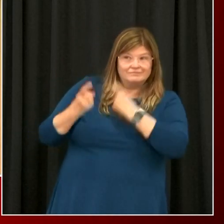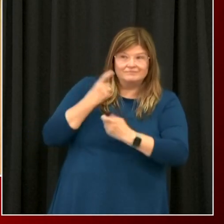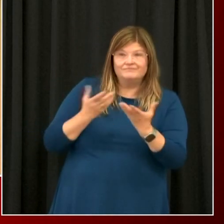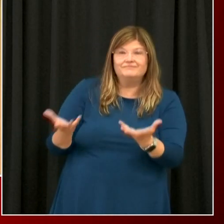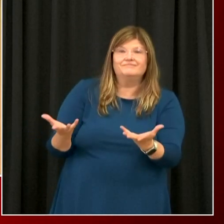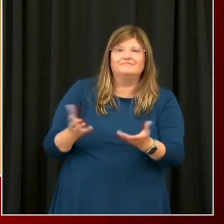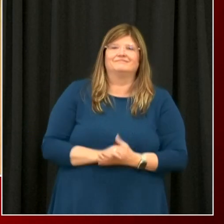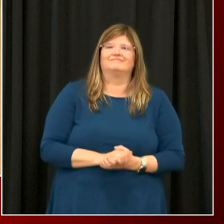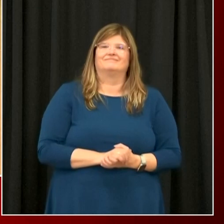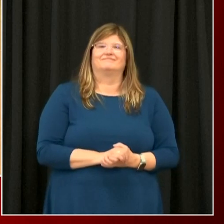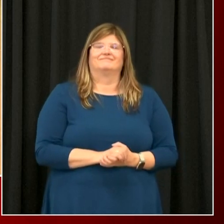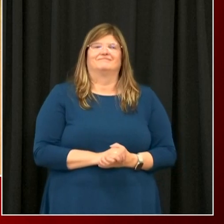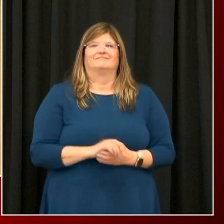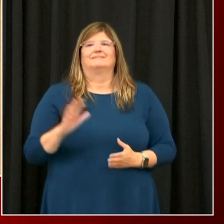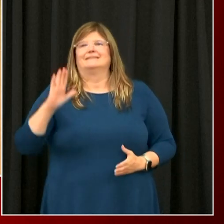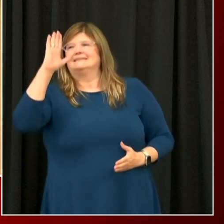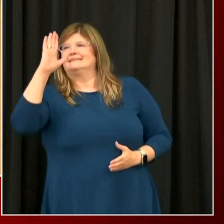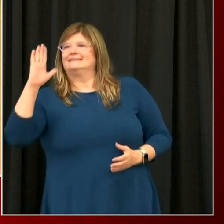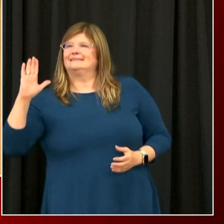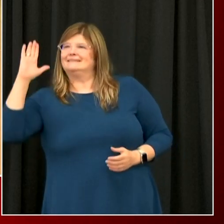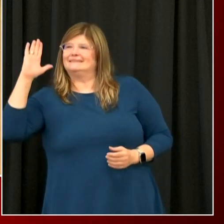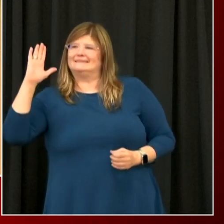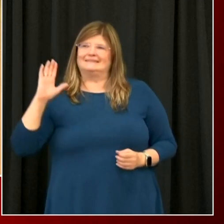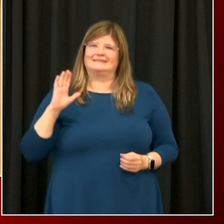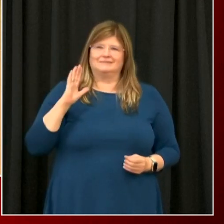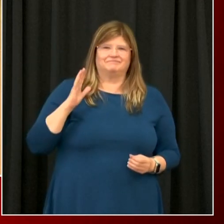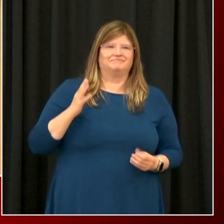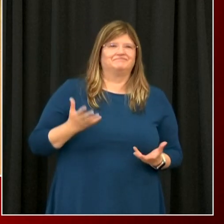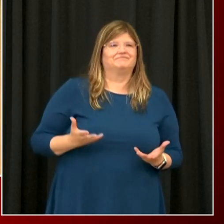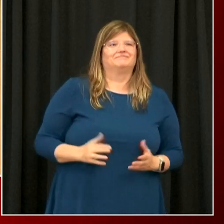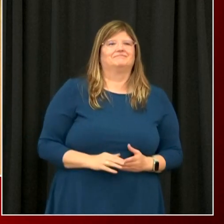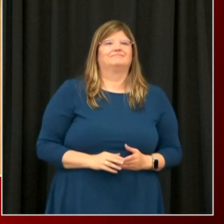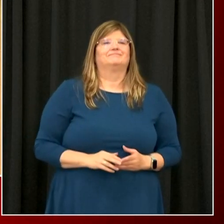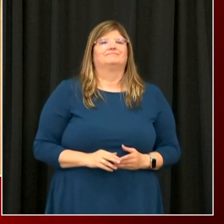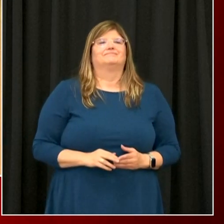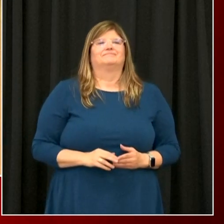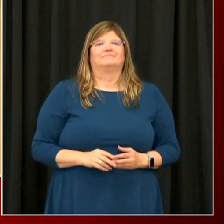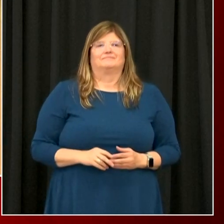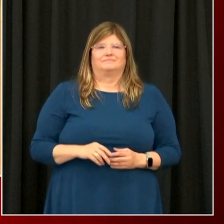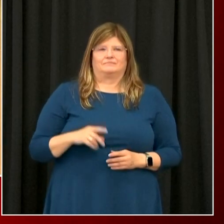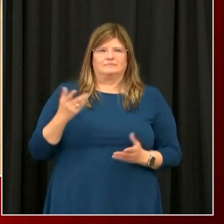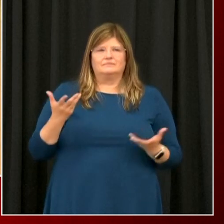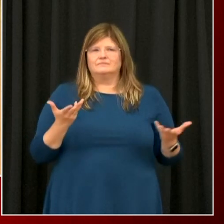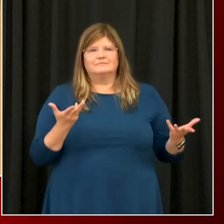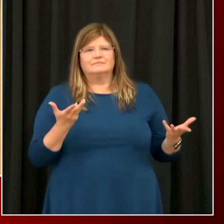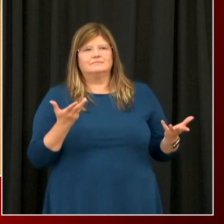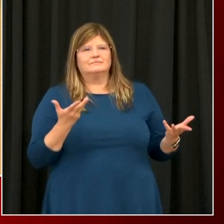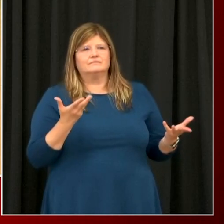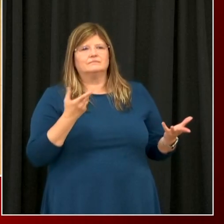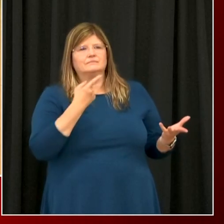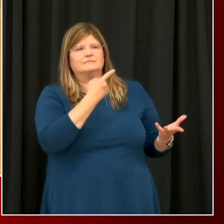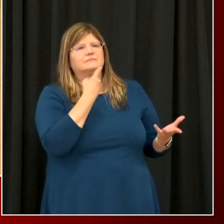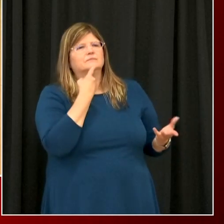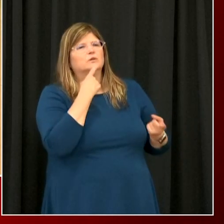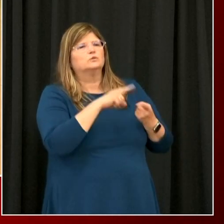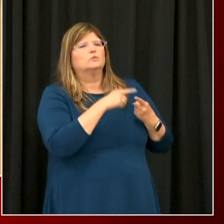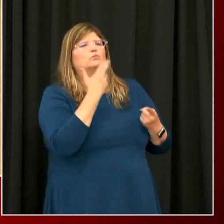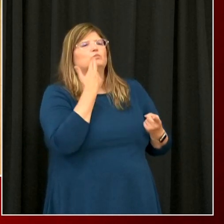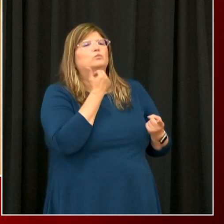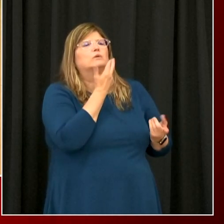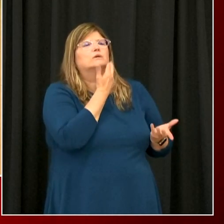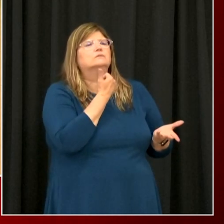Yes. Mayor Bowser, what do you say to those restaurant owners who still cannot have customers inside their businesses because